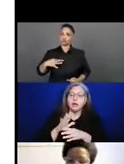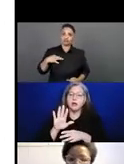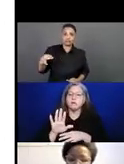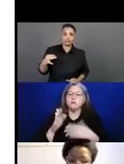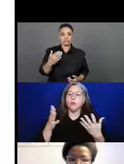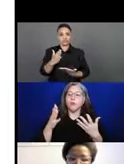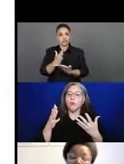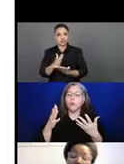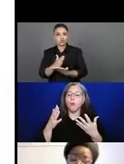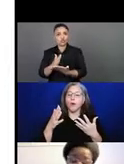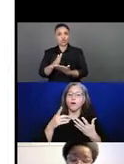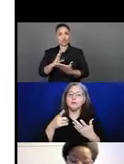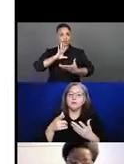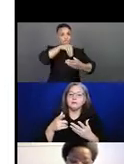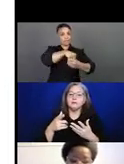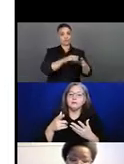participated,